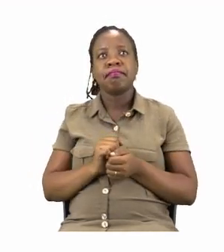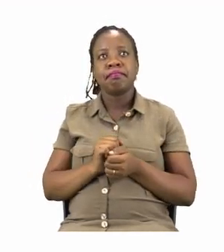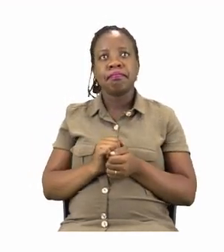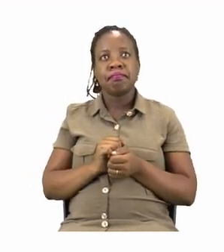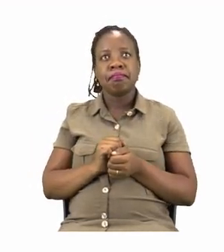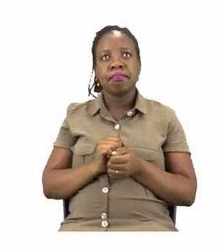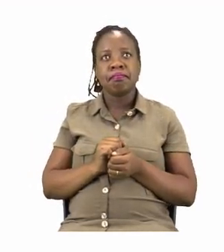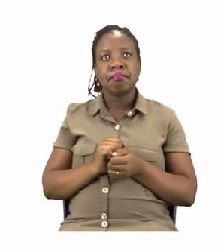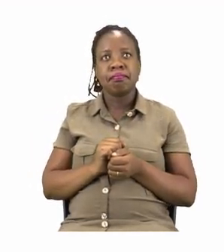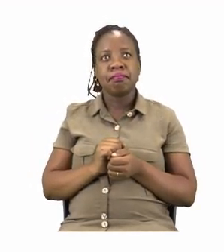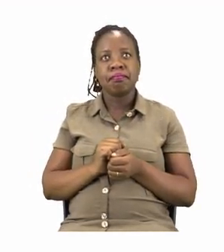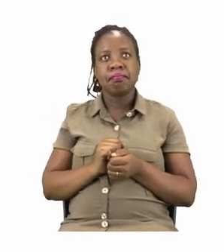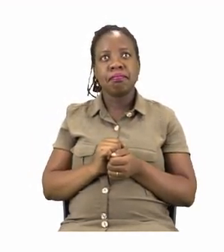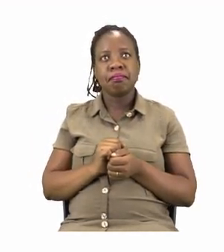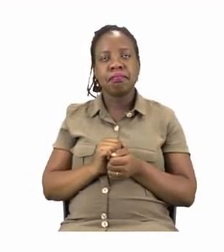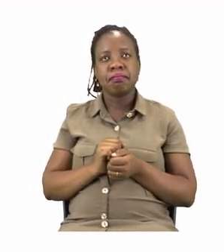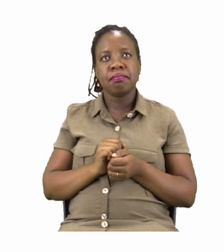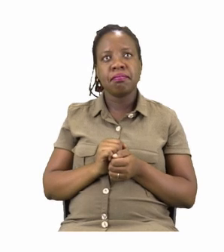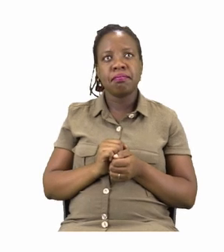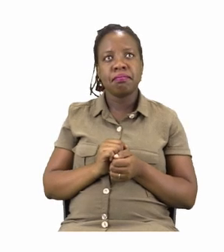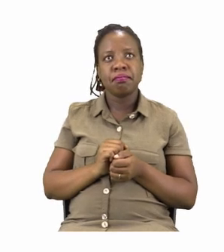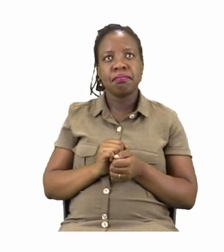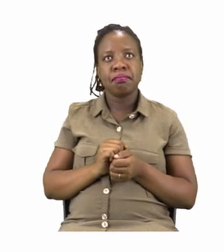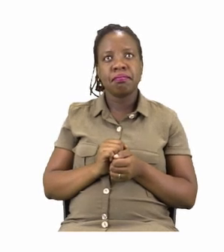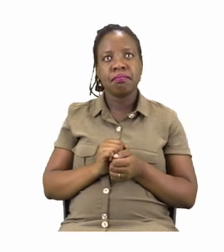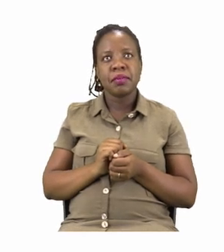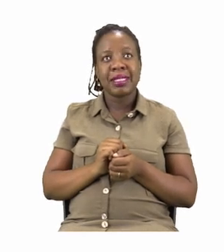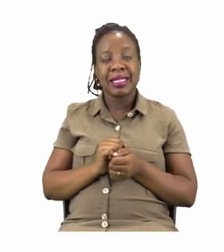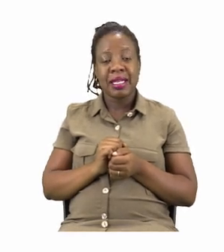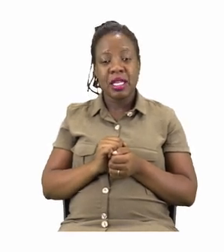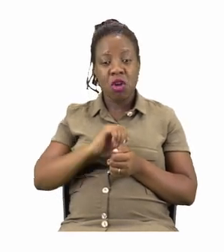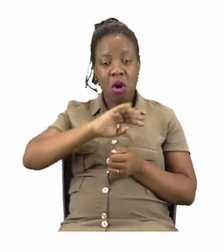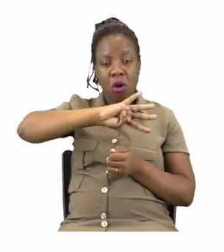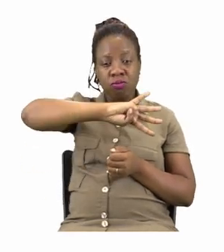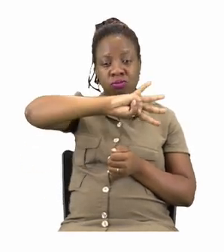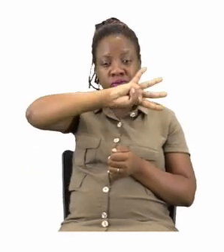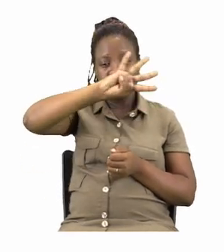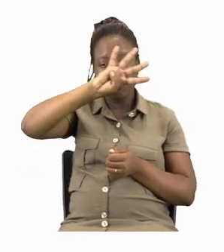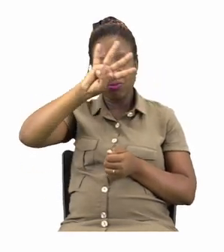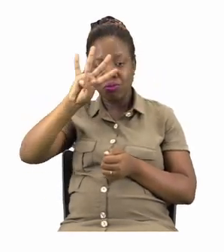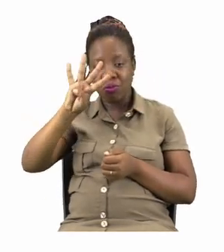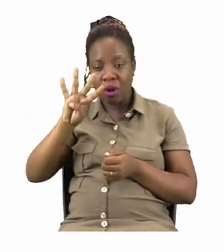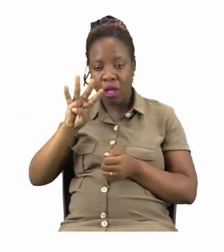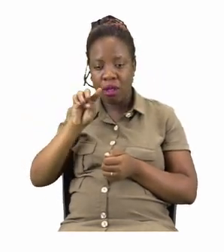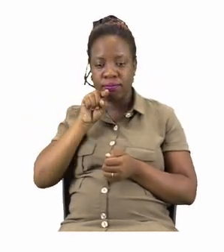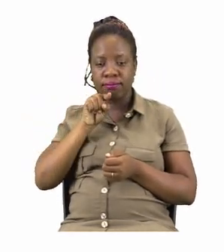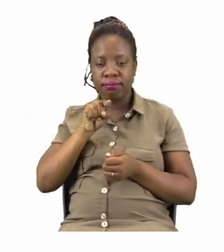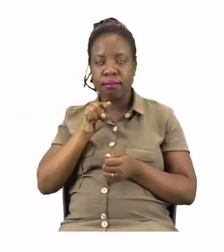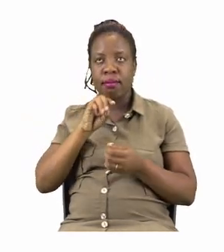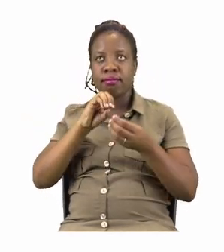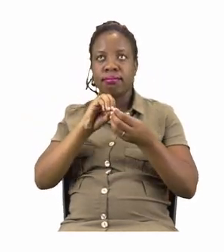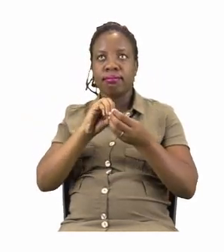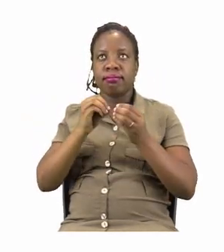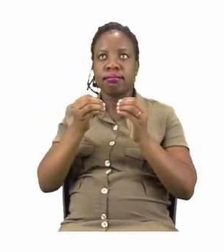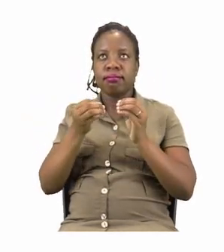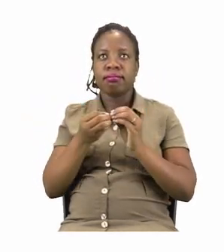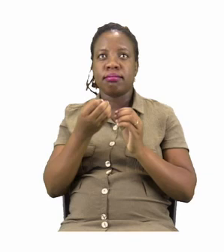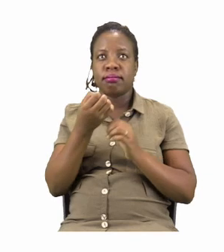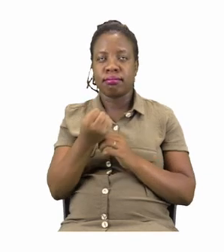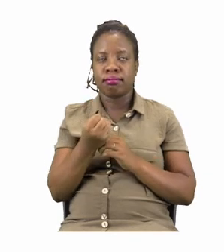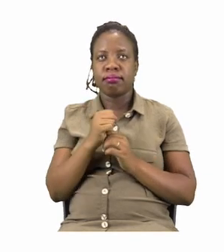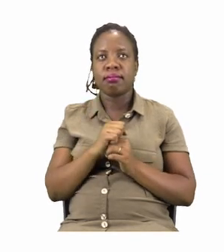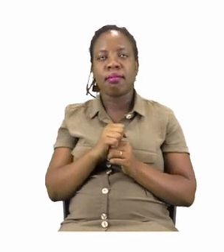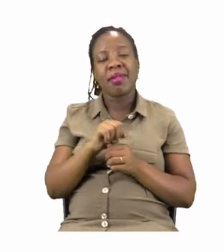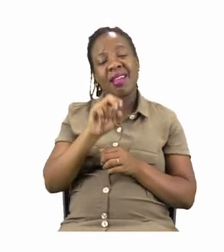is right below your rainbow. Now boys and girls, when we talk about